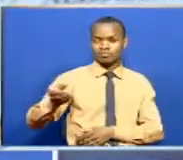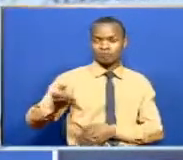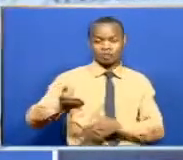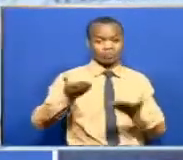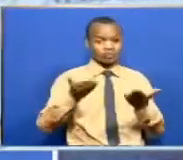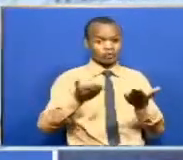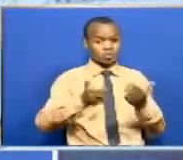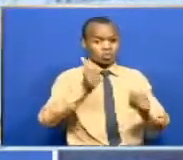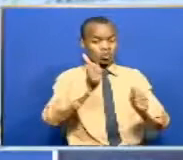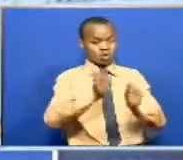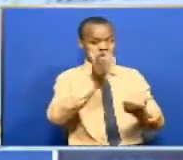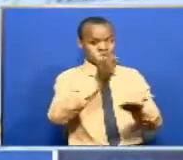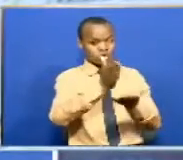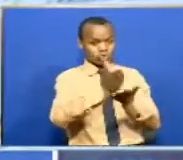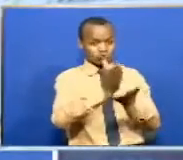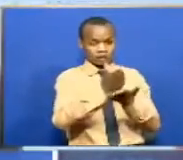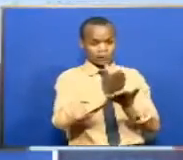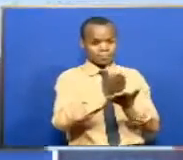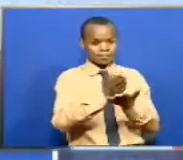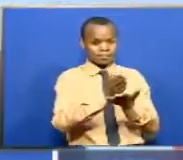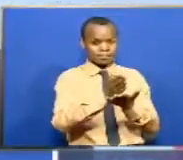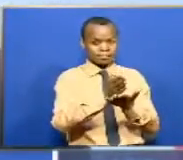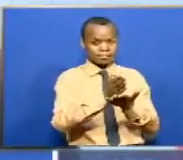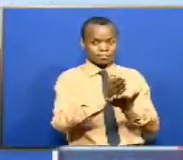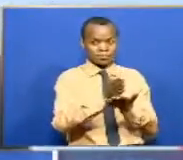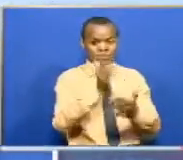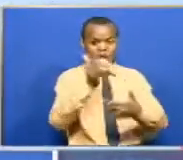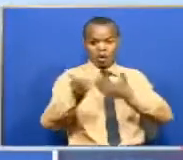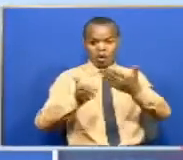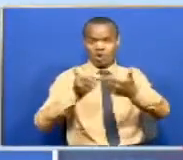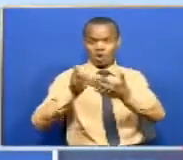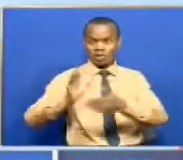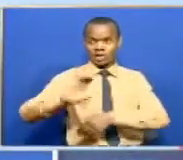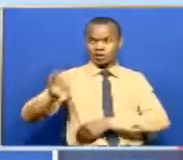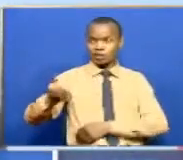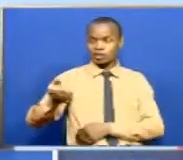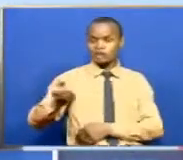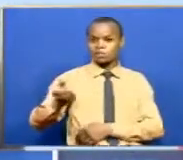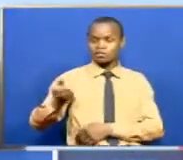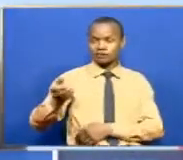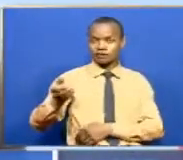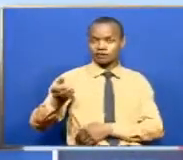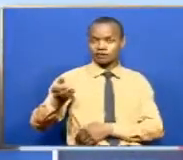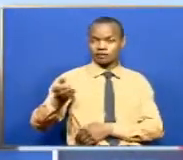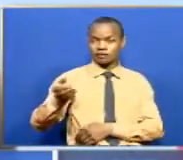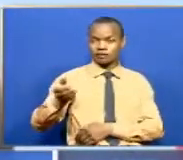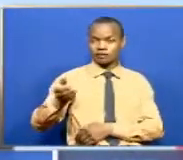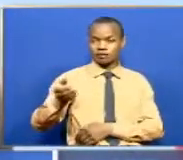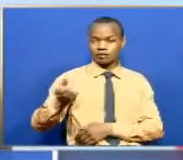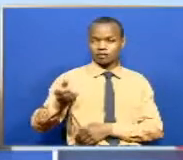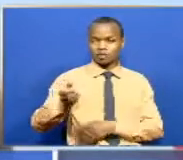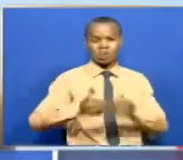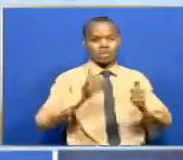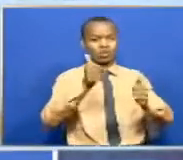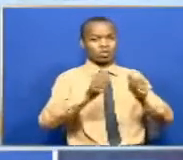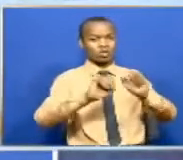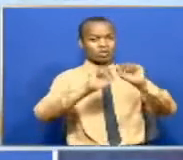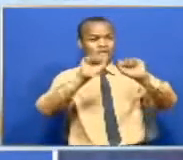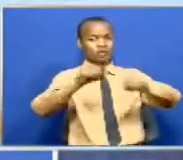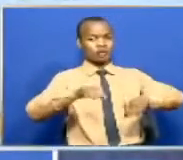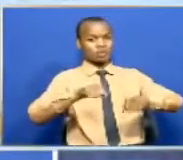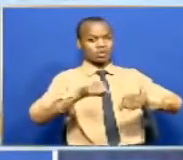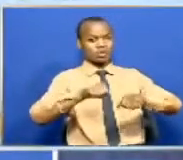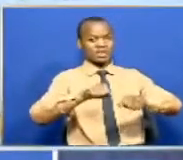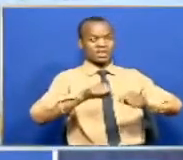provision for cushioning all the counties that were likely to see a decline